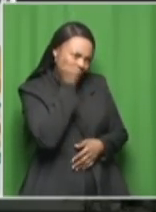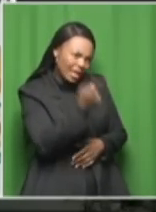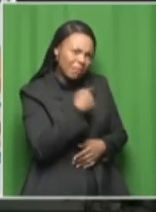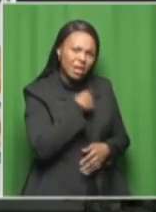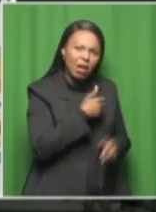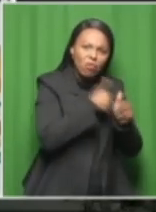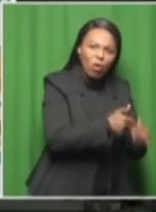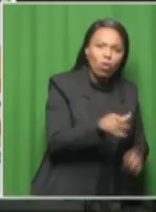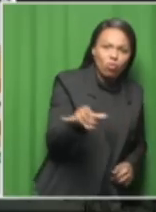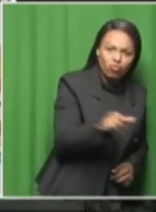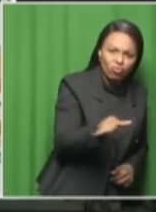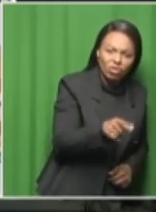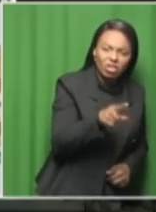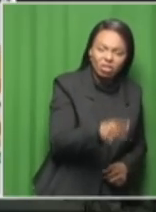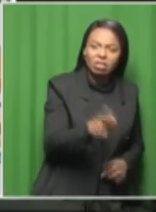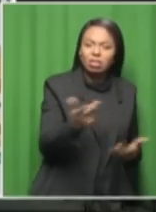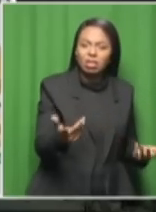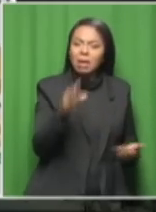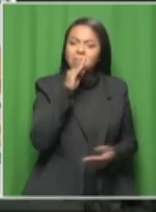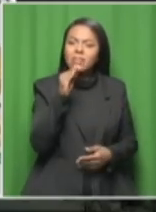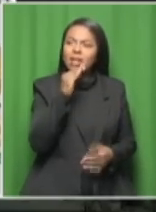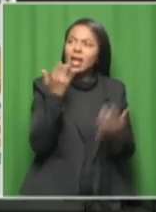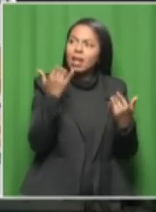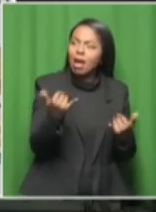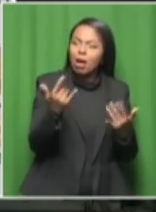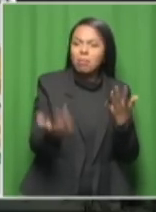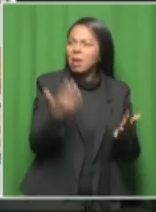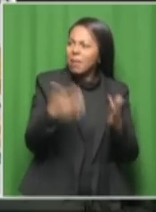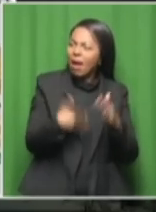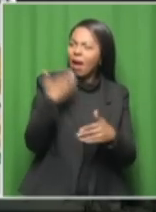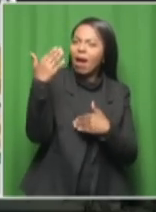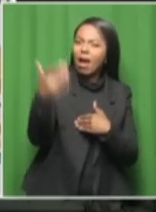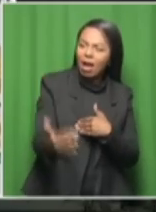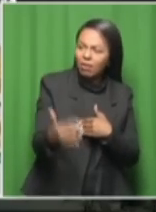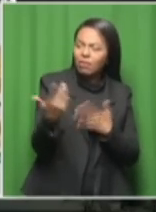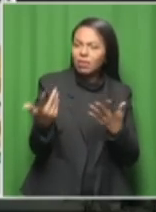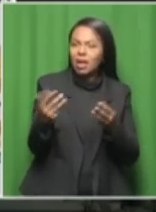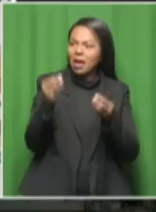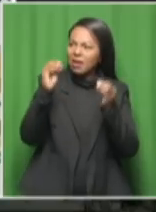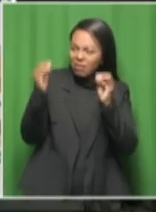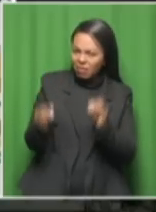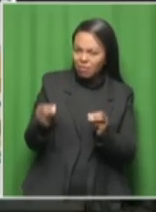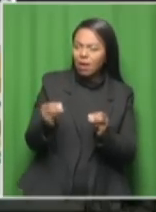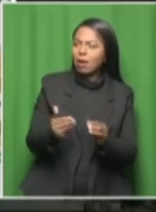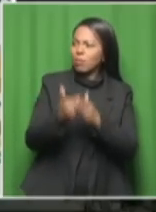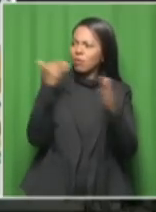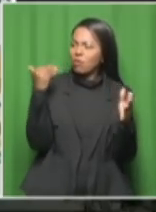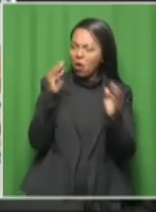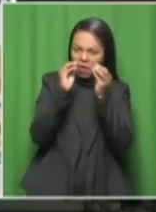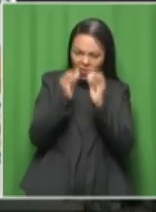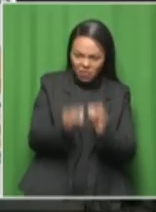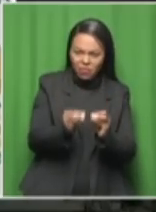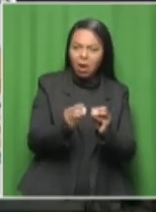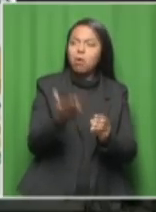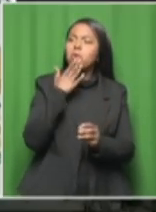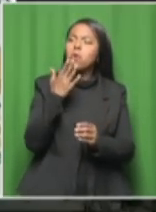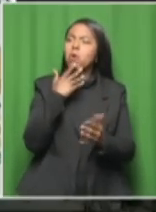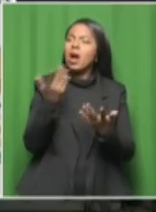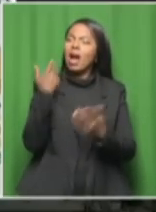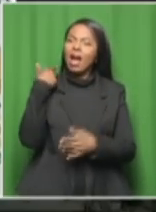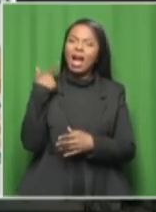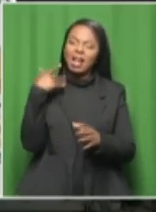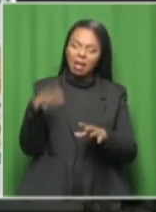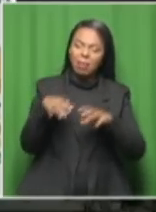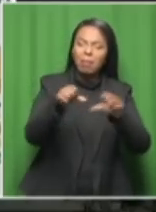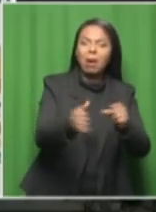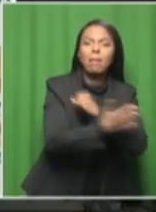very closely, is the issue of the Afghan nationals who were here, who were coming to enter the country, where our